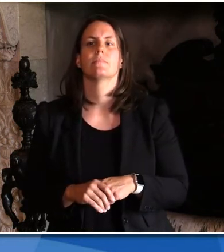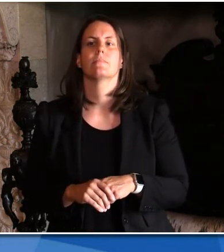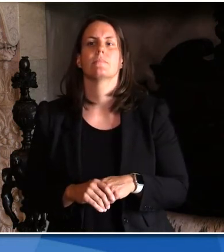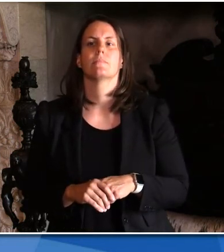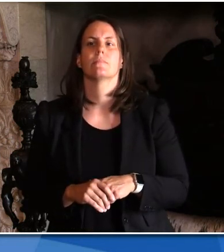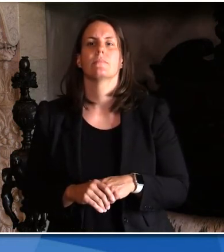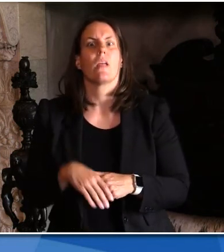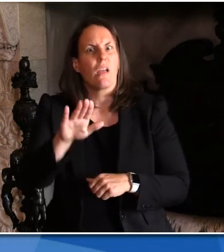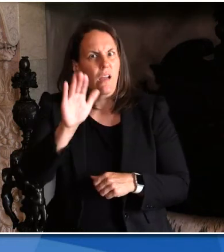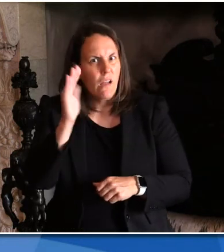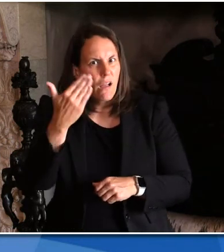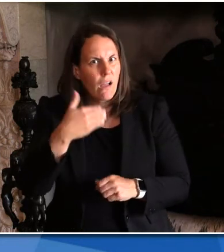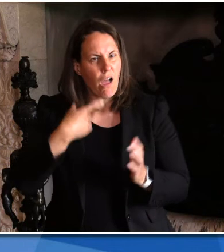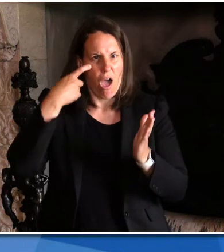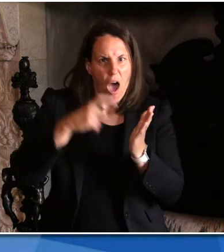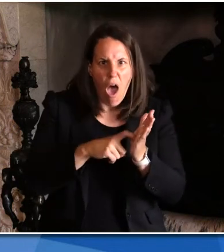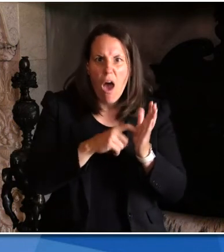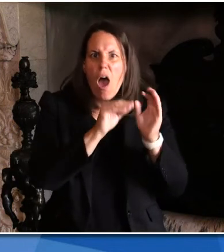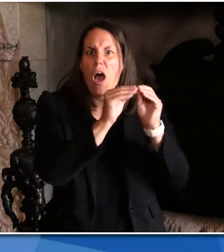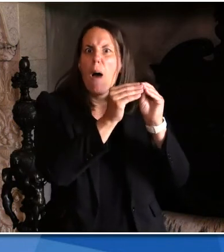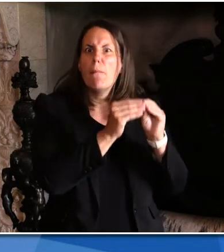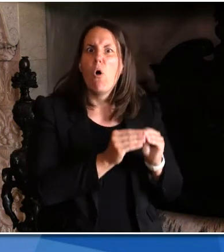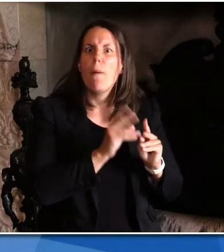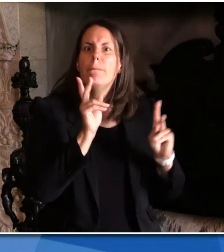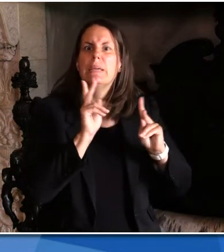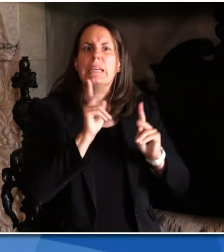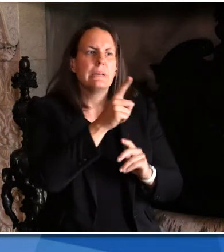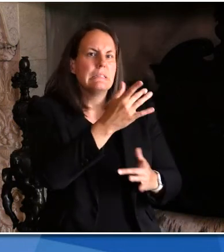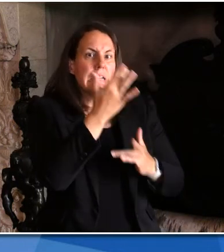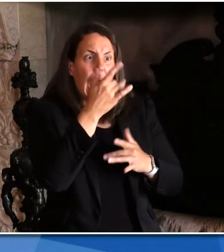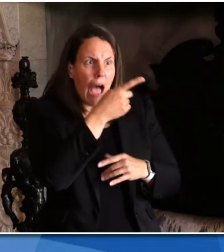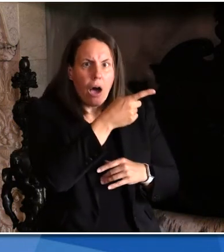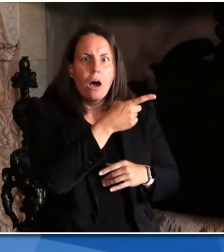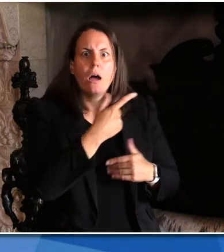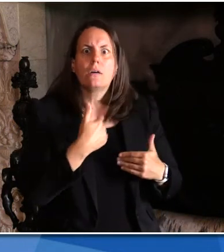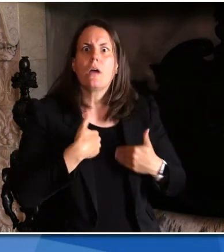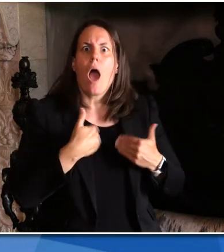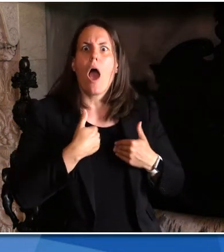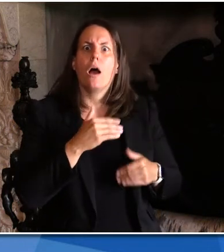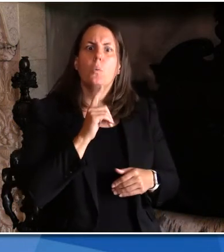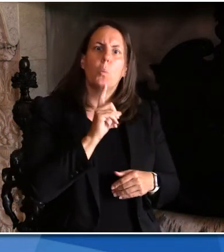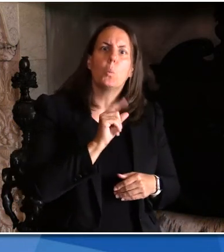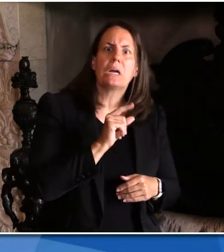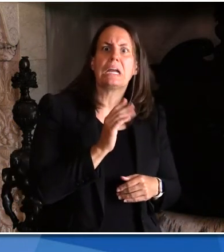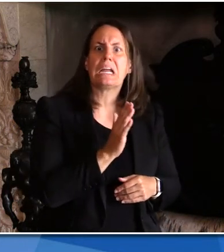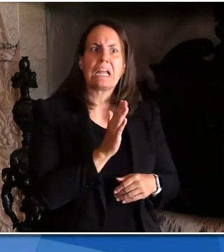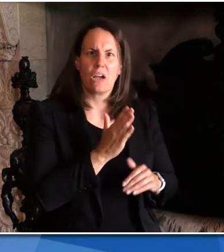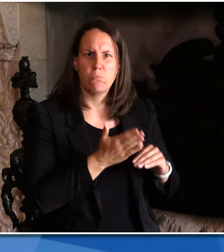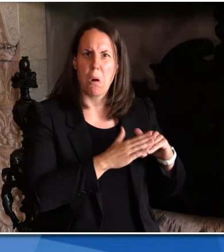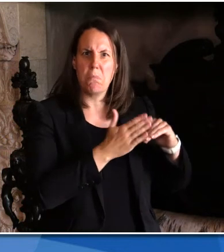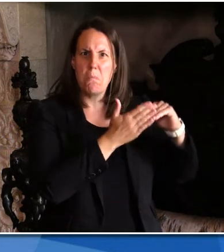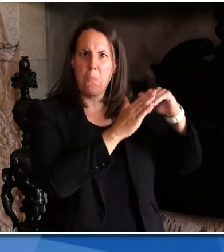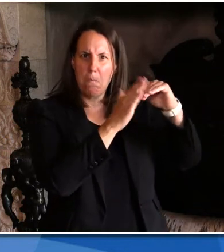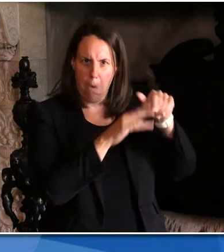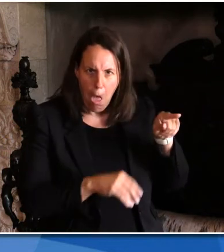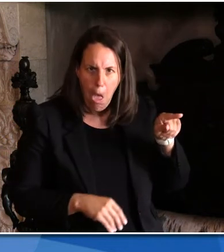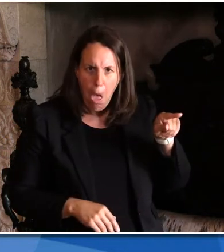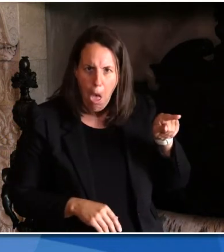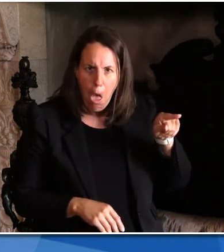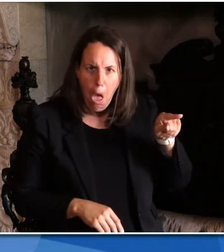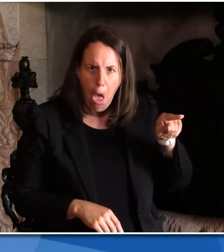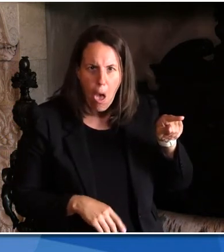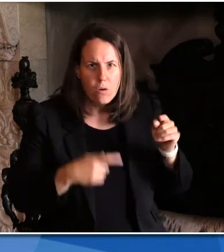in their 20s. I'm wondering if this is a trend that DHS has seen in other college towns, and if you feel like it's